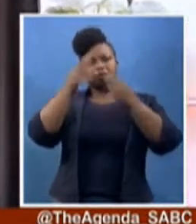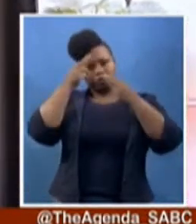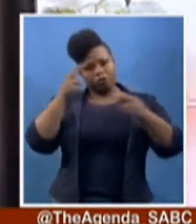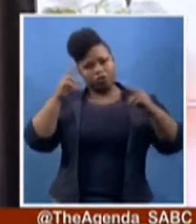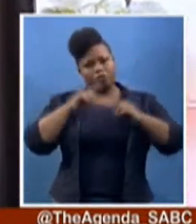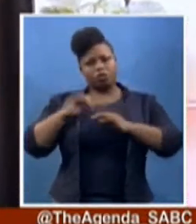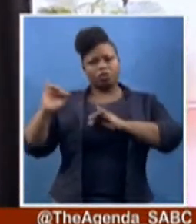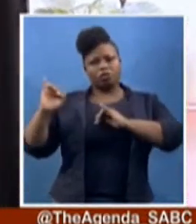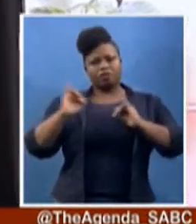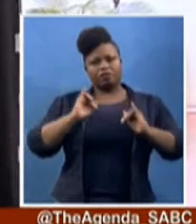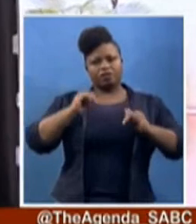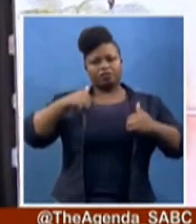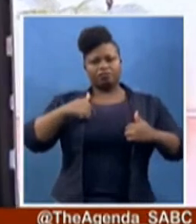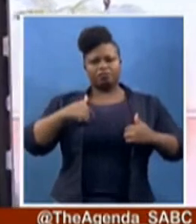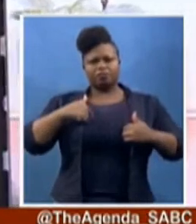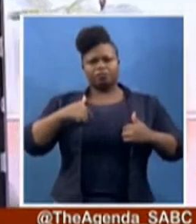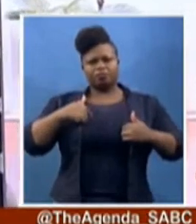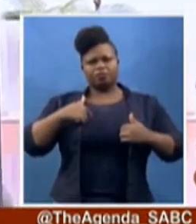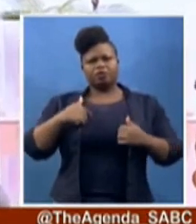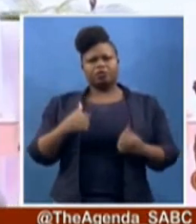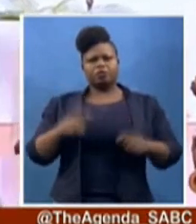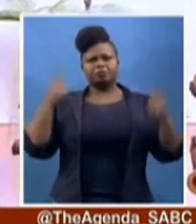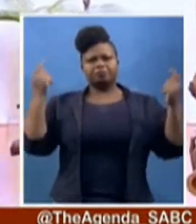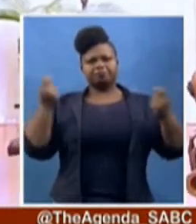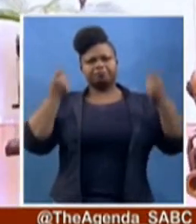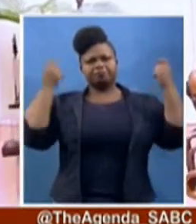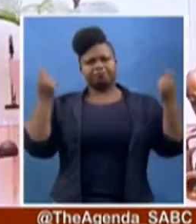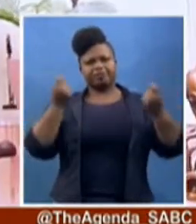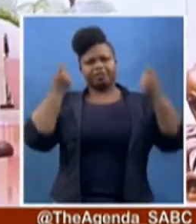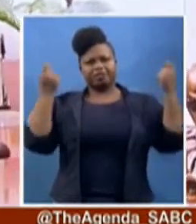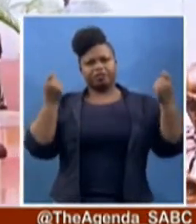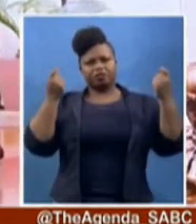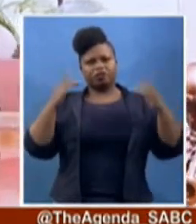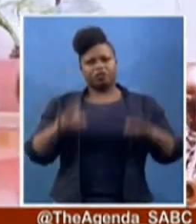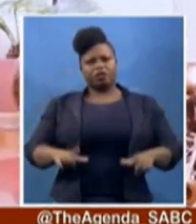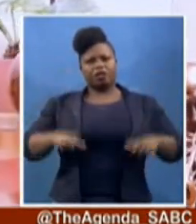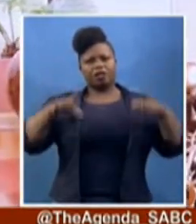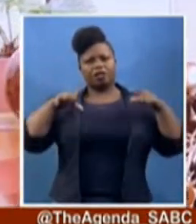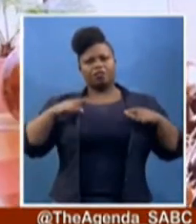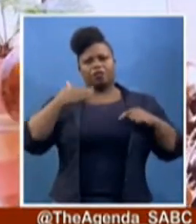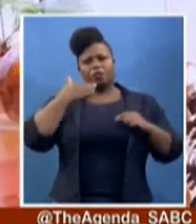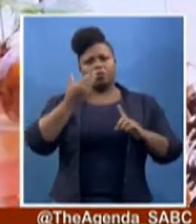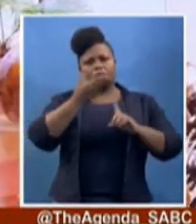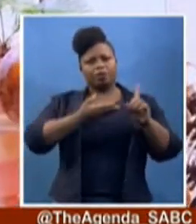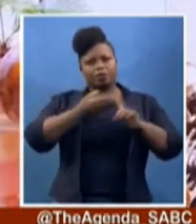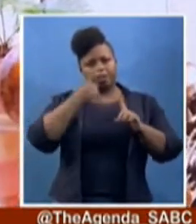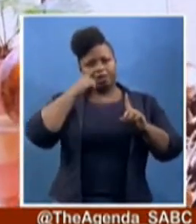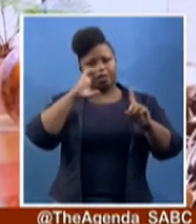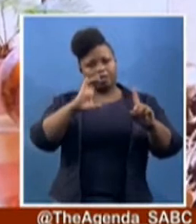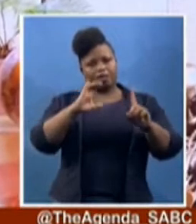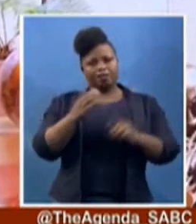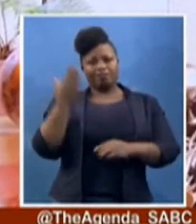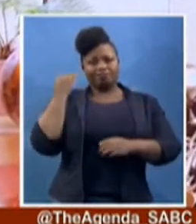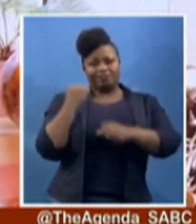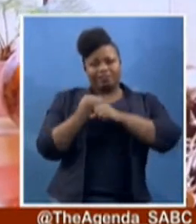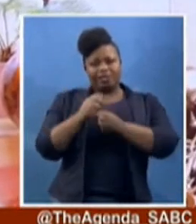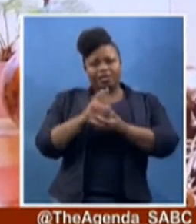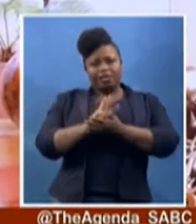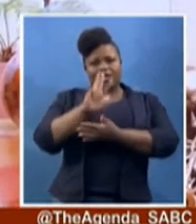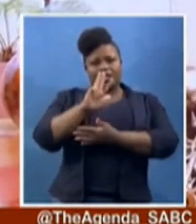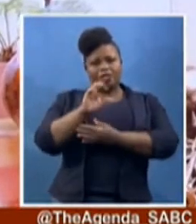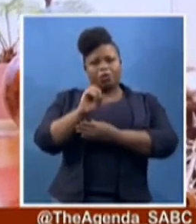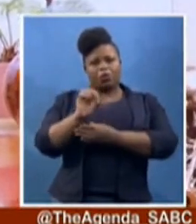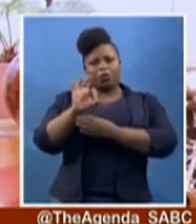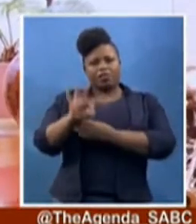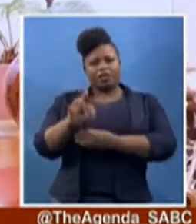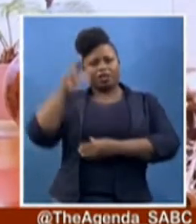of the celebration of the life of Charlotte Maxeke, a 1903 graduate of Wilberforce University. While she is